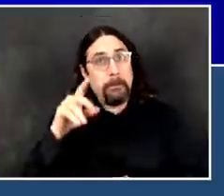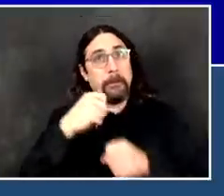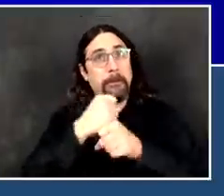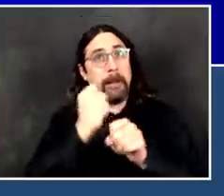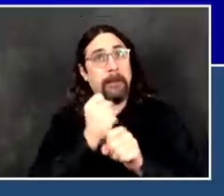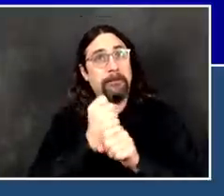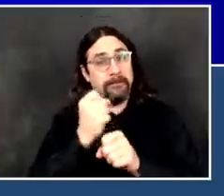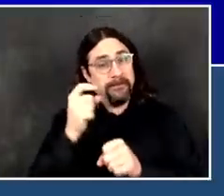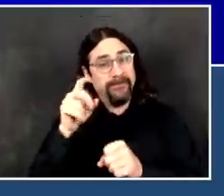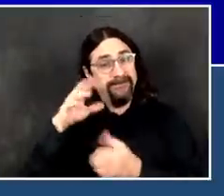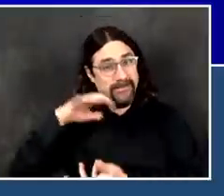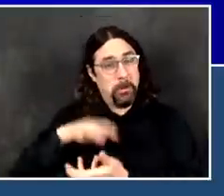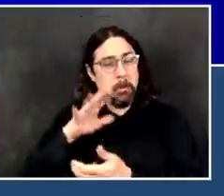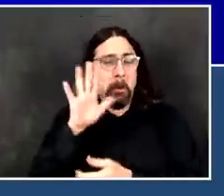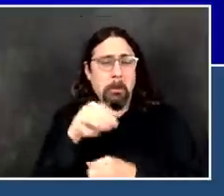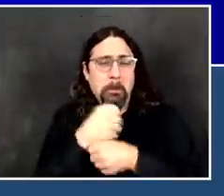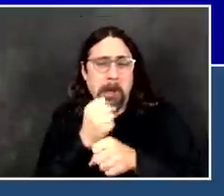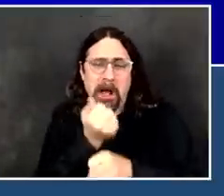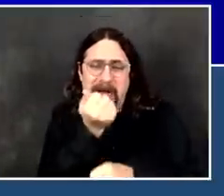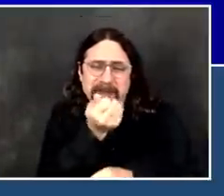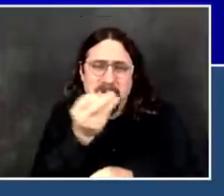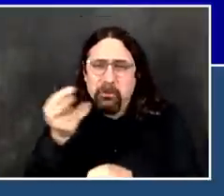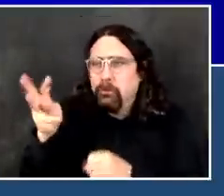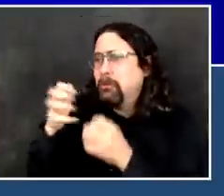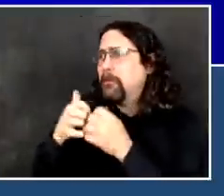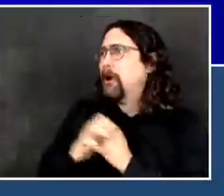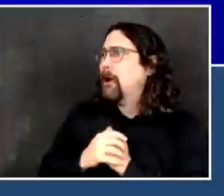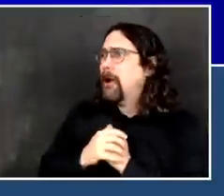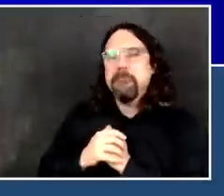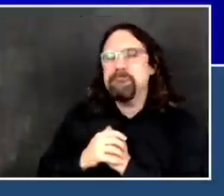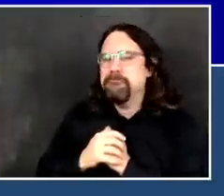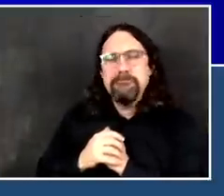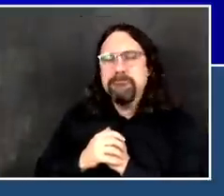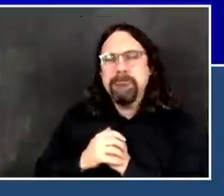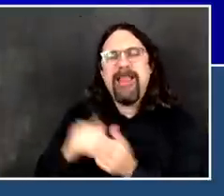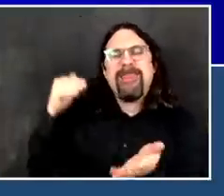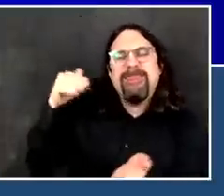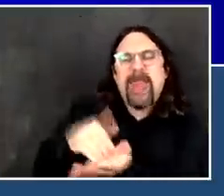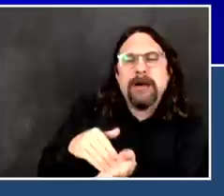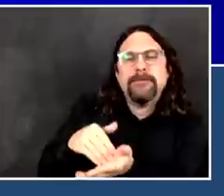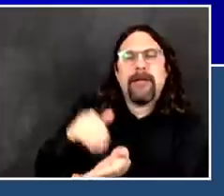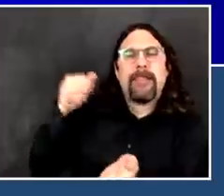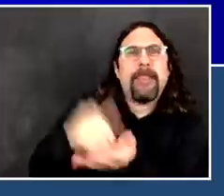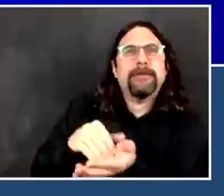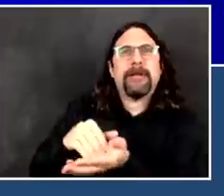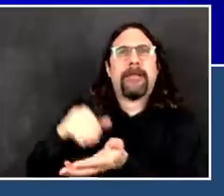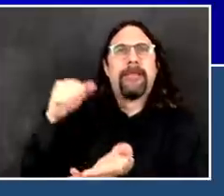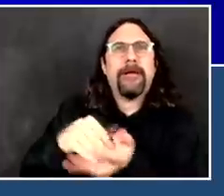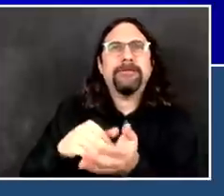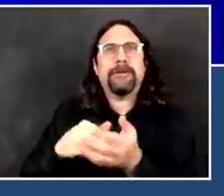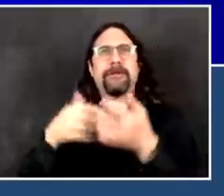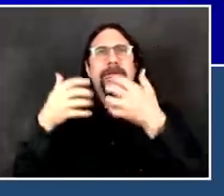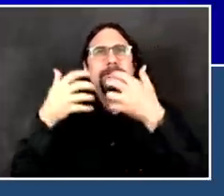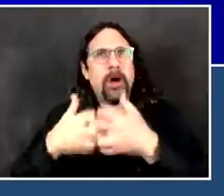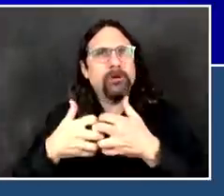said, we have to do it in a month or less. And they went and did it. So they put together a team, an extraordinary New York